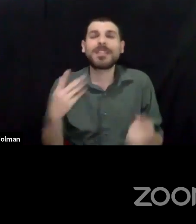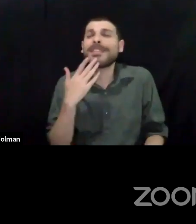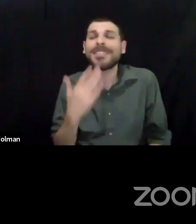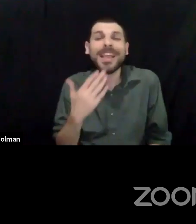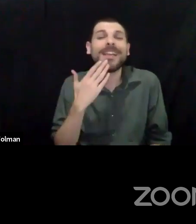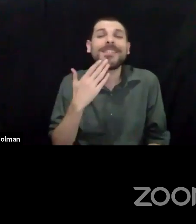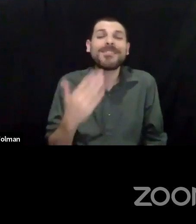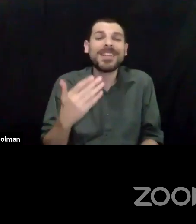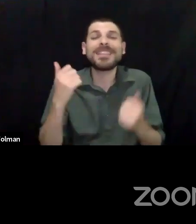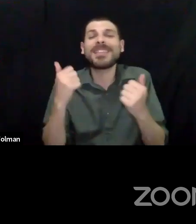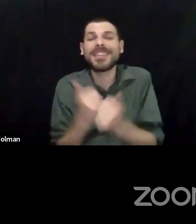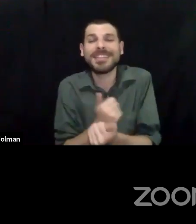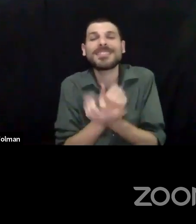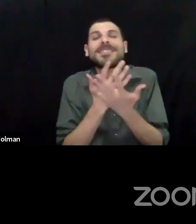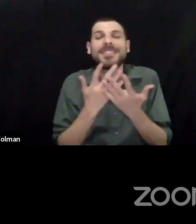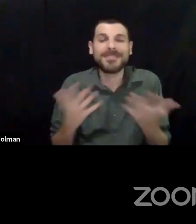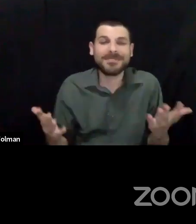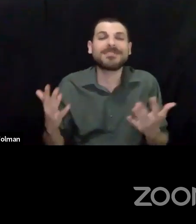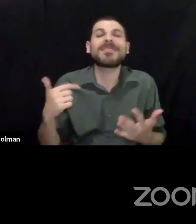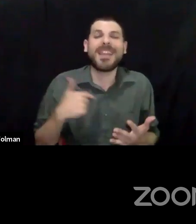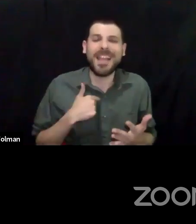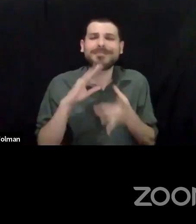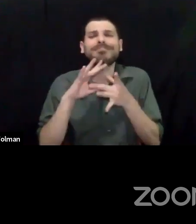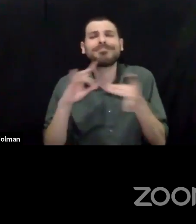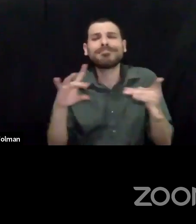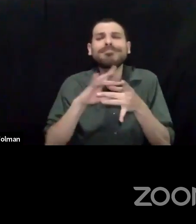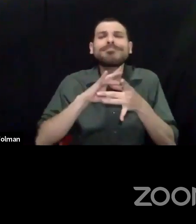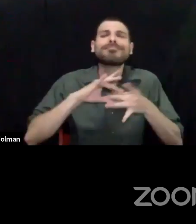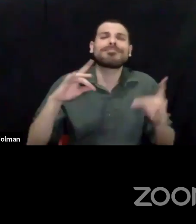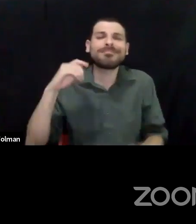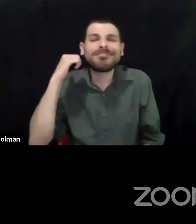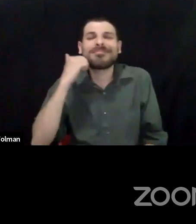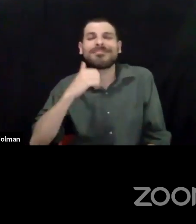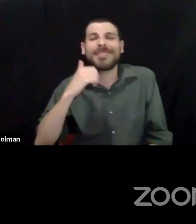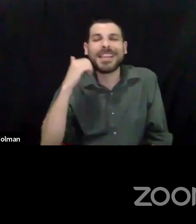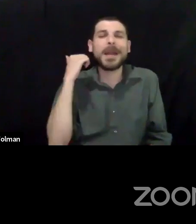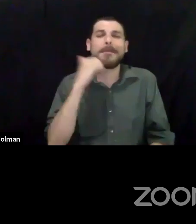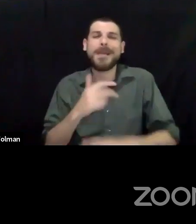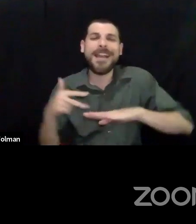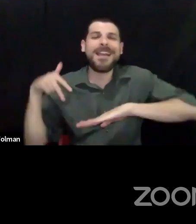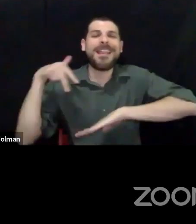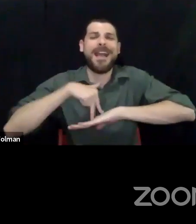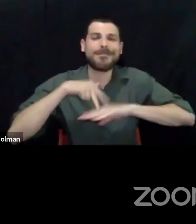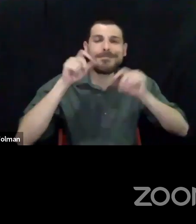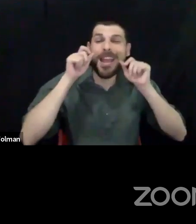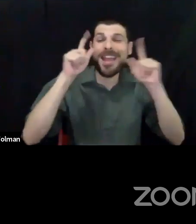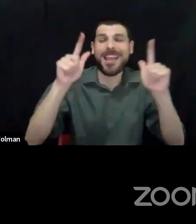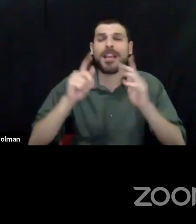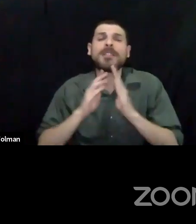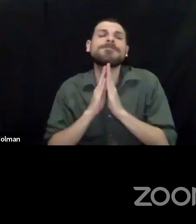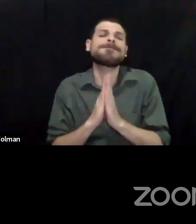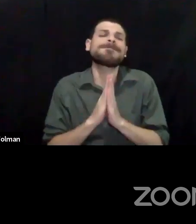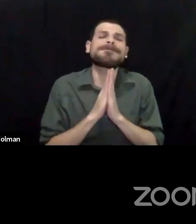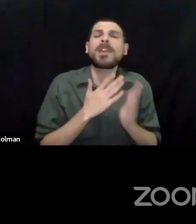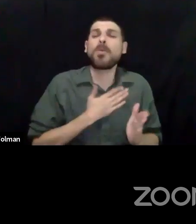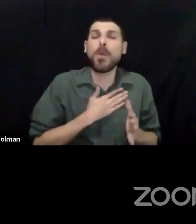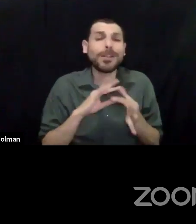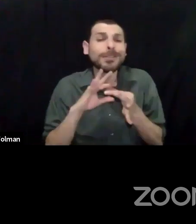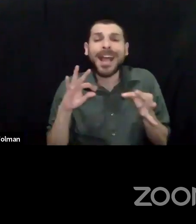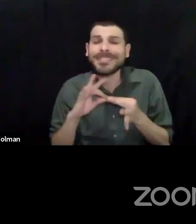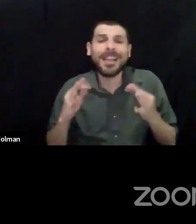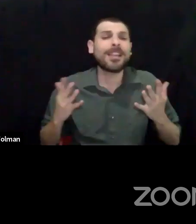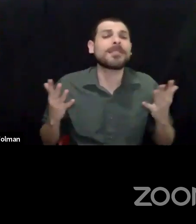for everything, I say this every day, I wake up and I pray, these are the